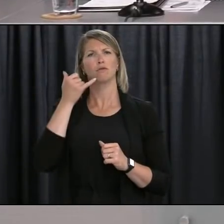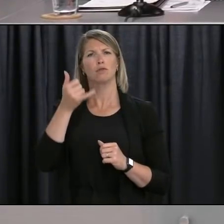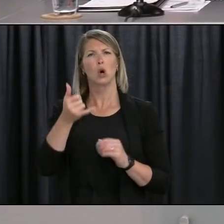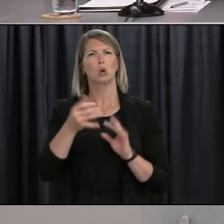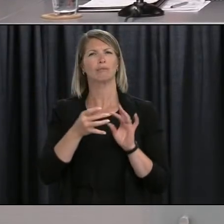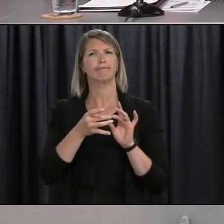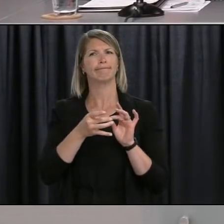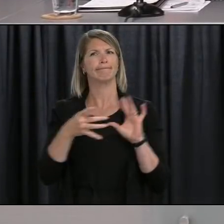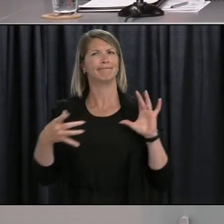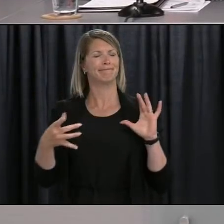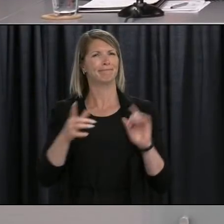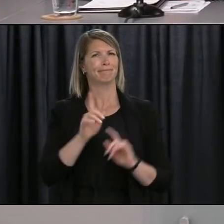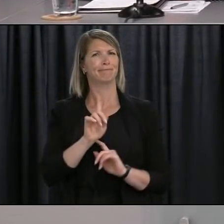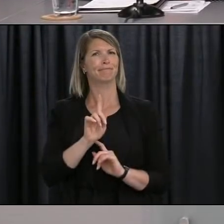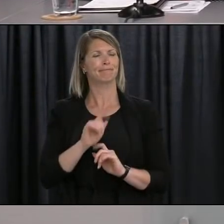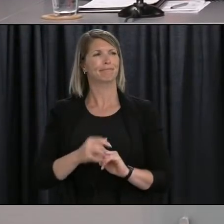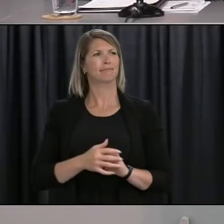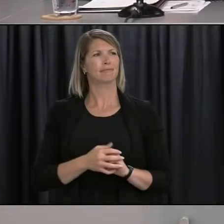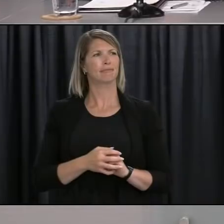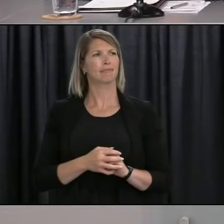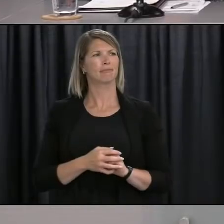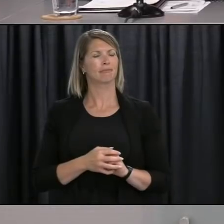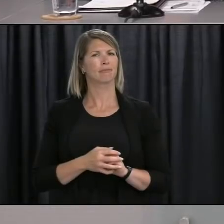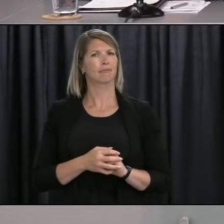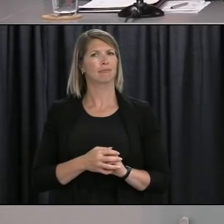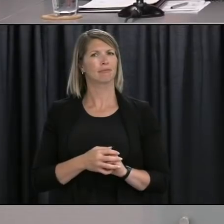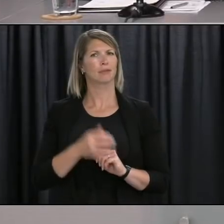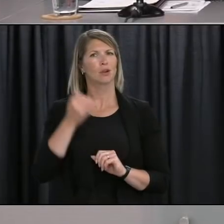I think we kind of lost the last piece of that question.